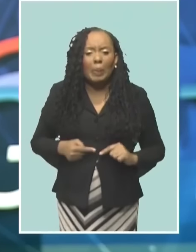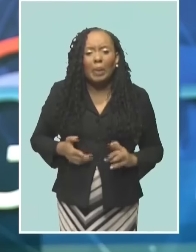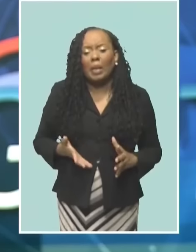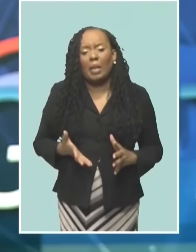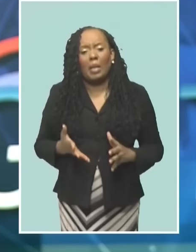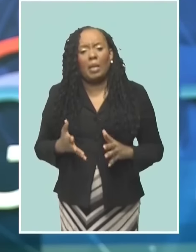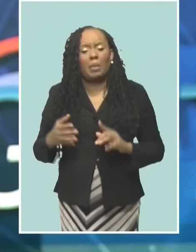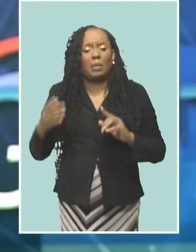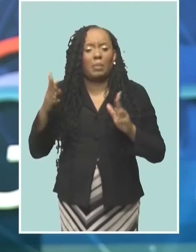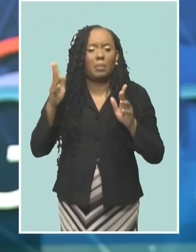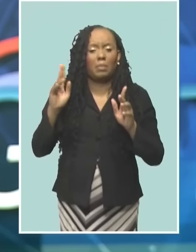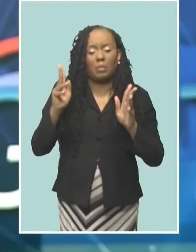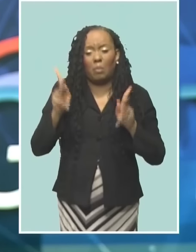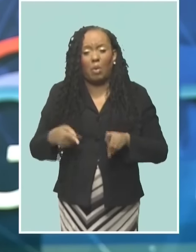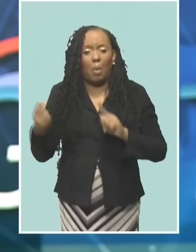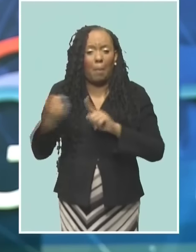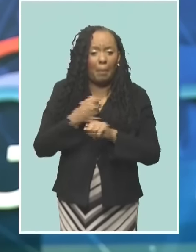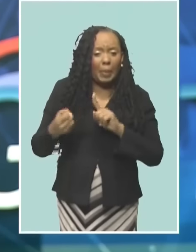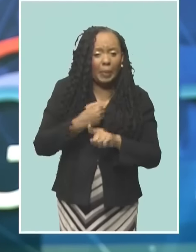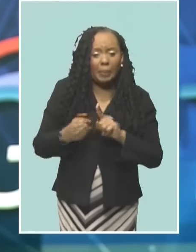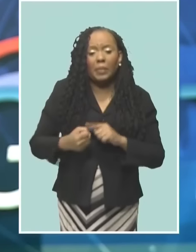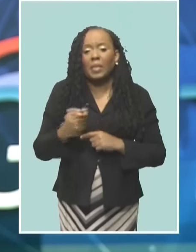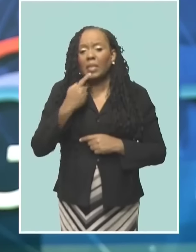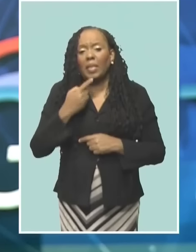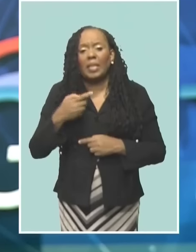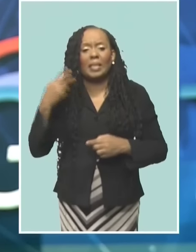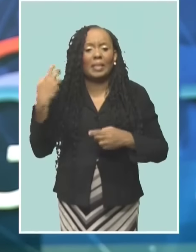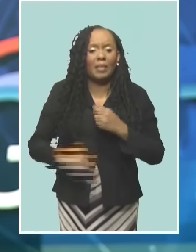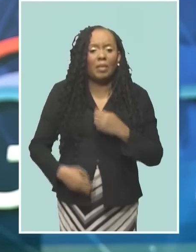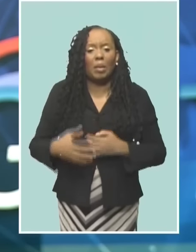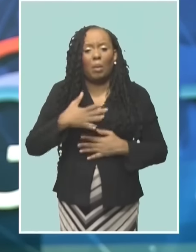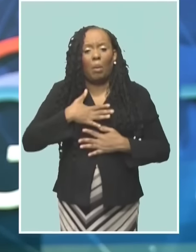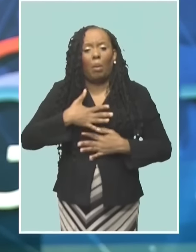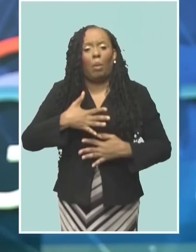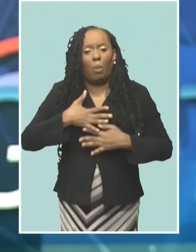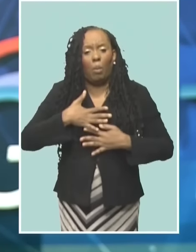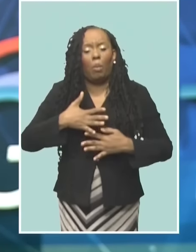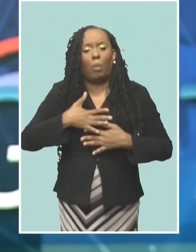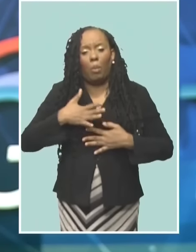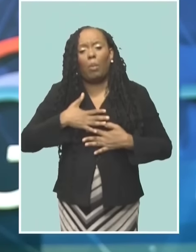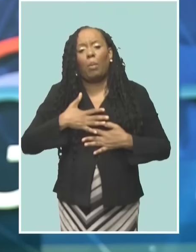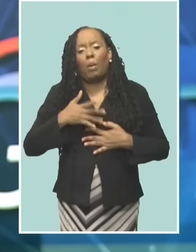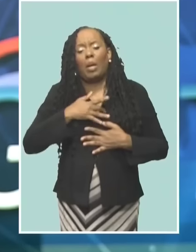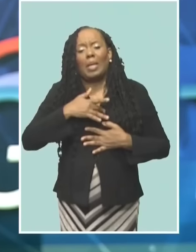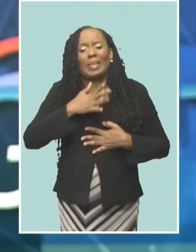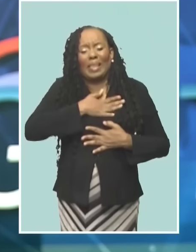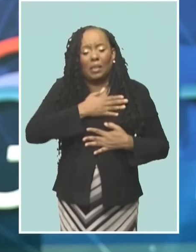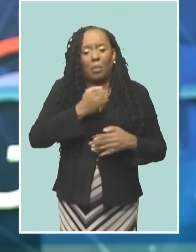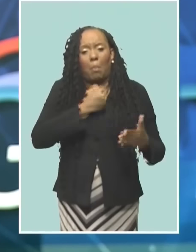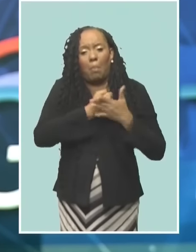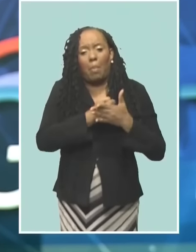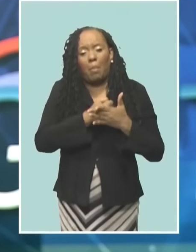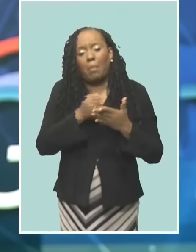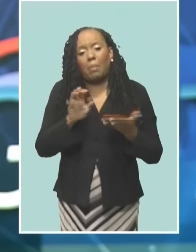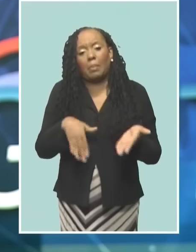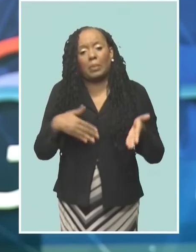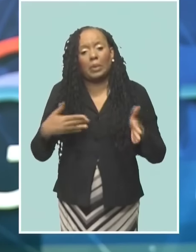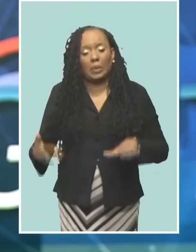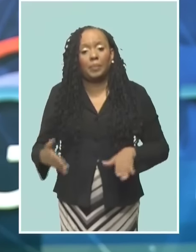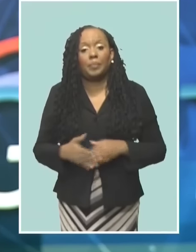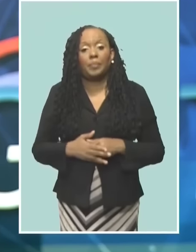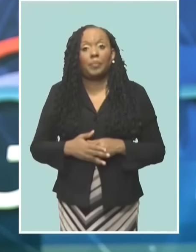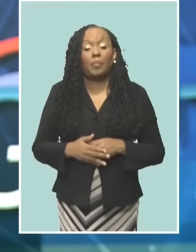beaten. At the QEH, he complained of difficulty breathing before going into cardiac arrest and quickly passed away.